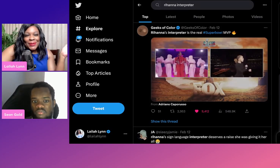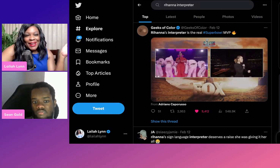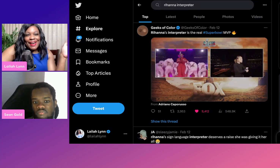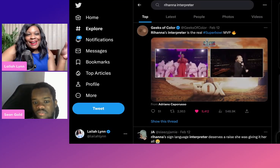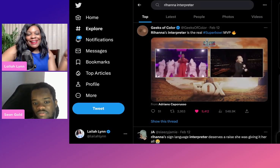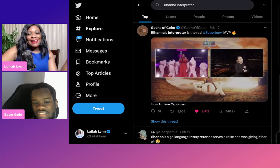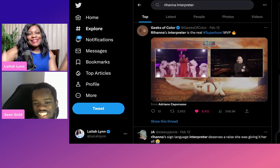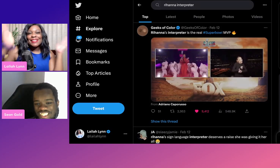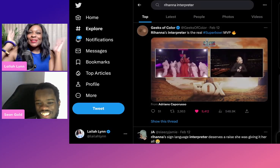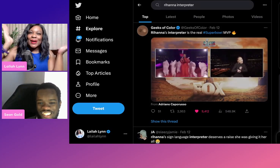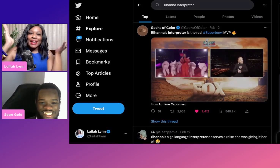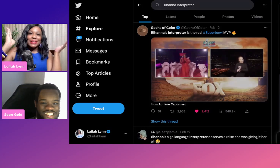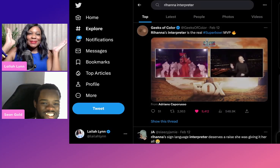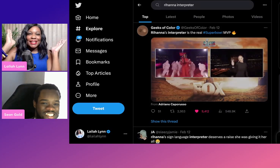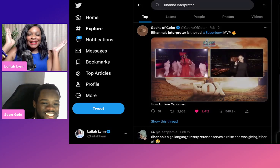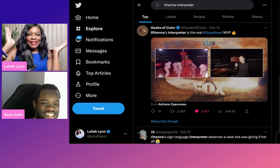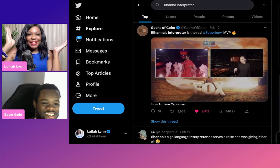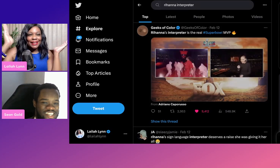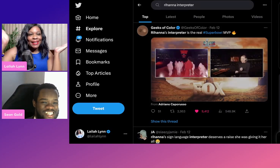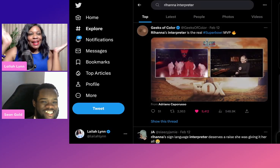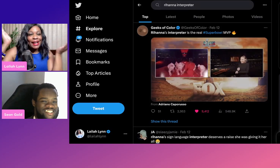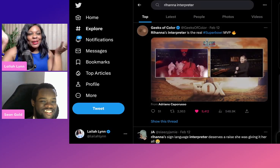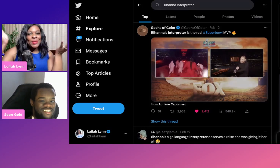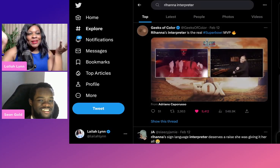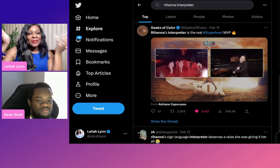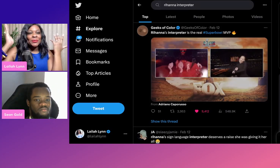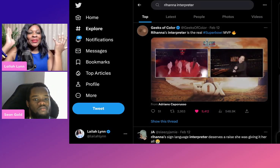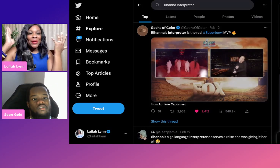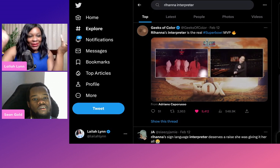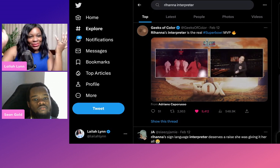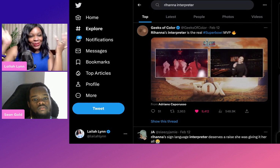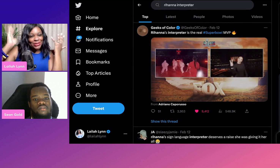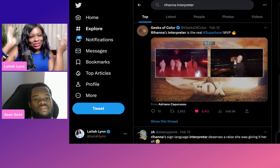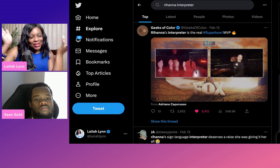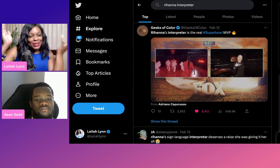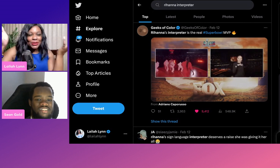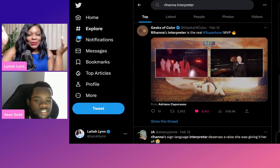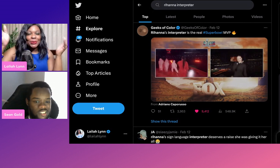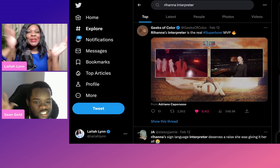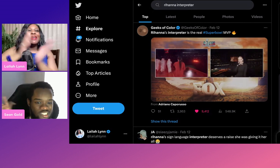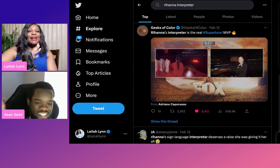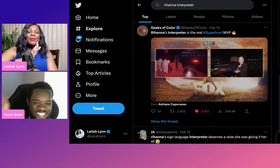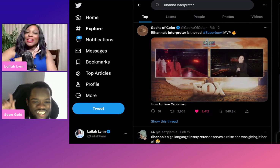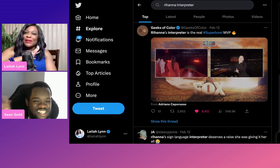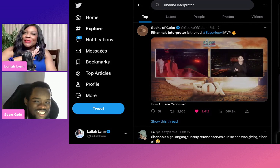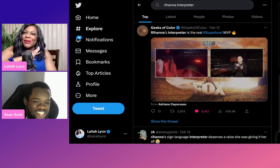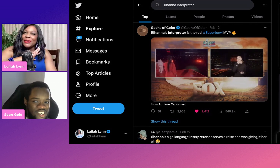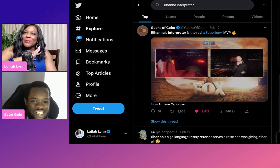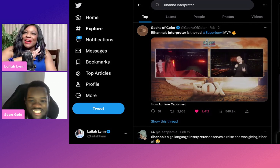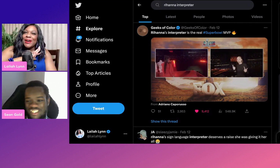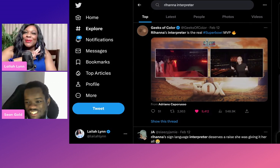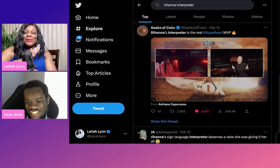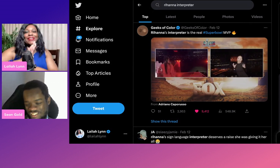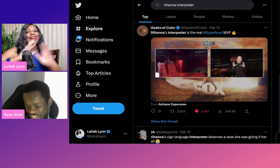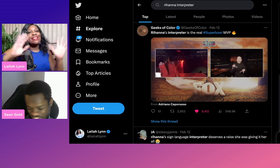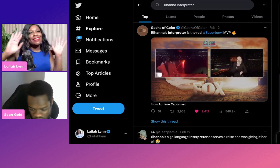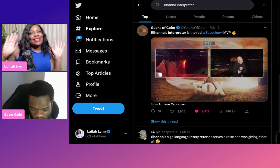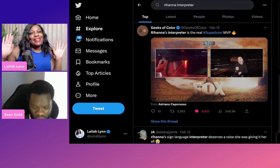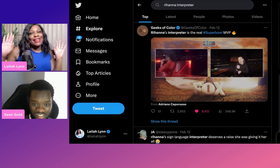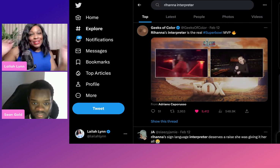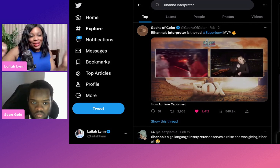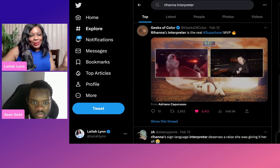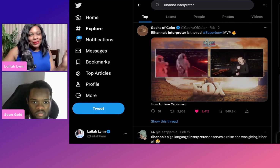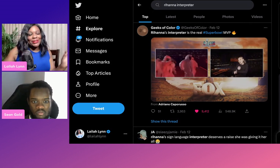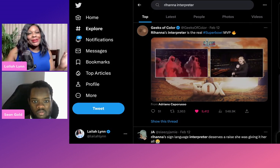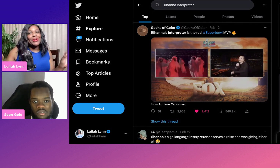What's up, you guys? So I am Layla Lynn, and I am here with author Sean Gold, and we're here to talk about